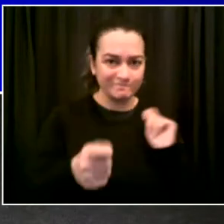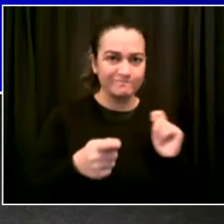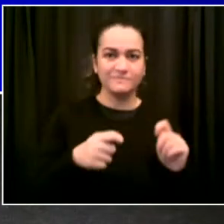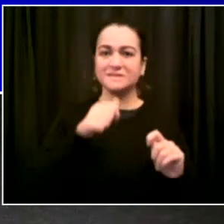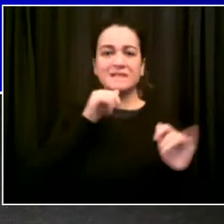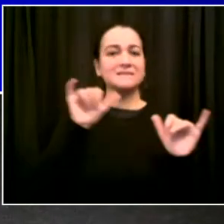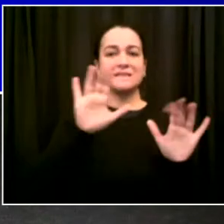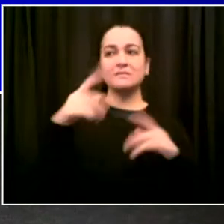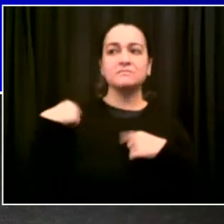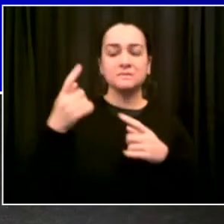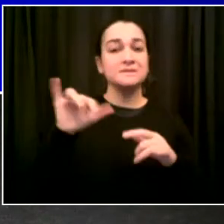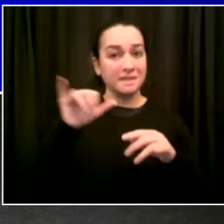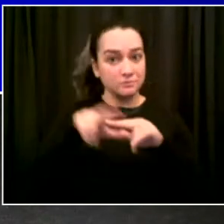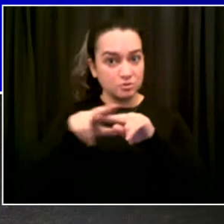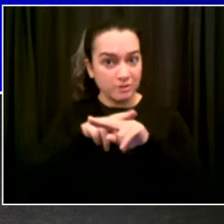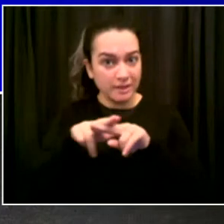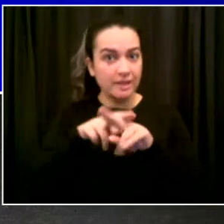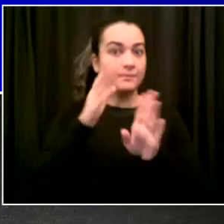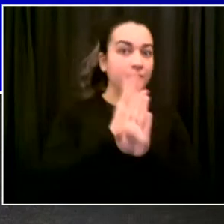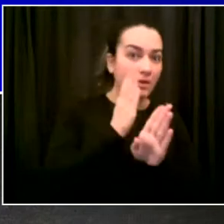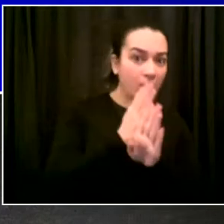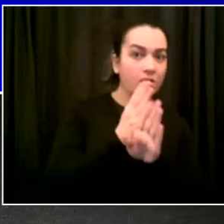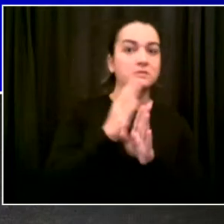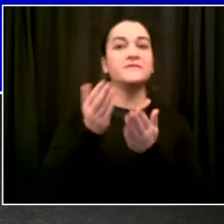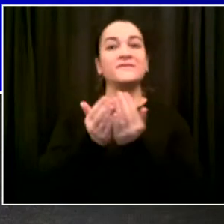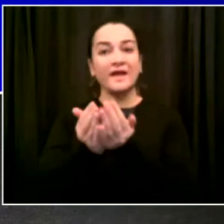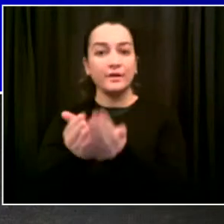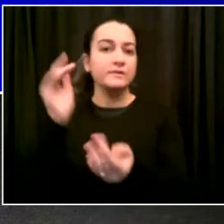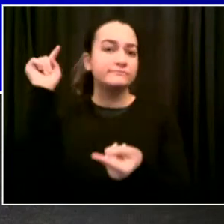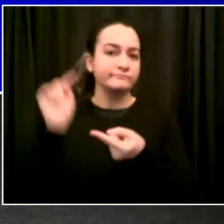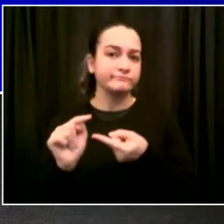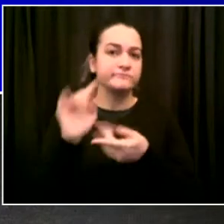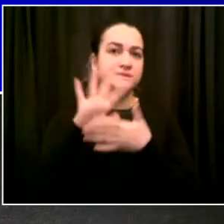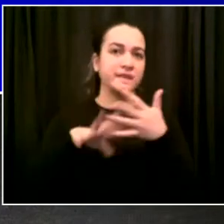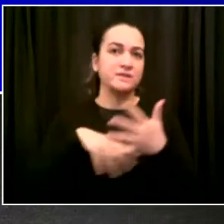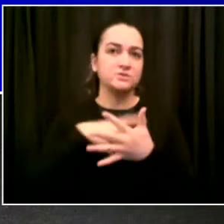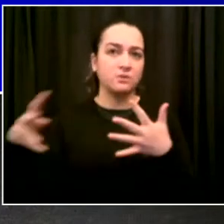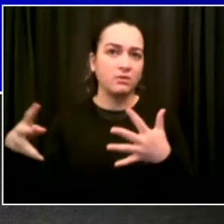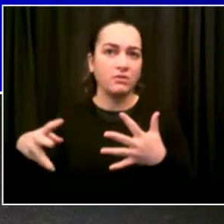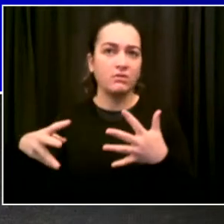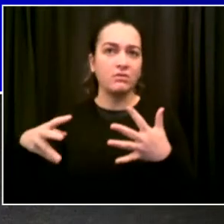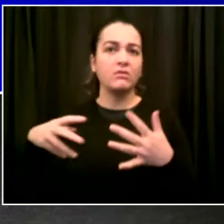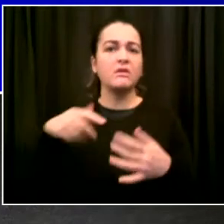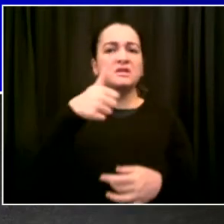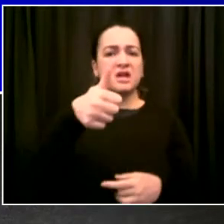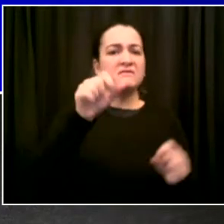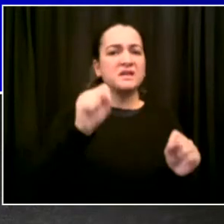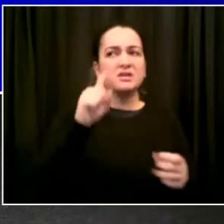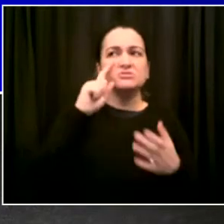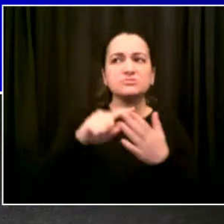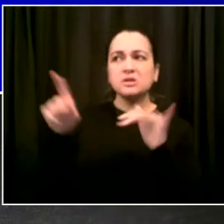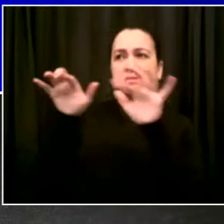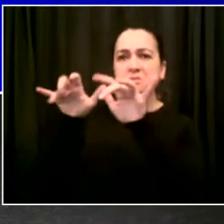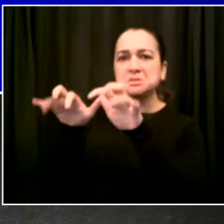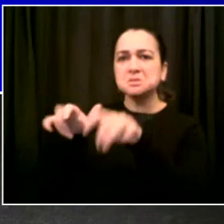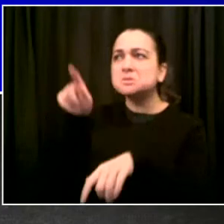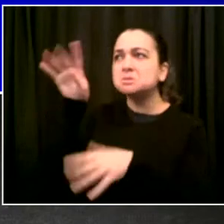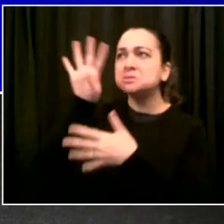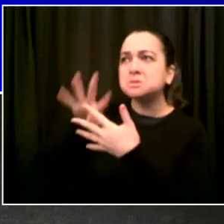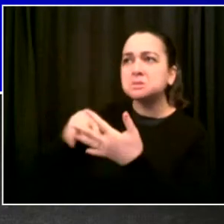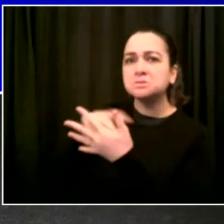That could change in the course of this. Now let's talk about schools. Today, in-person learning